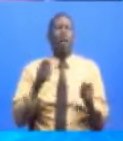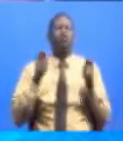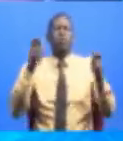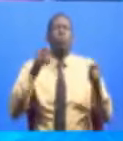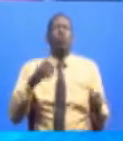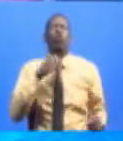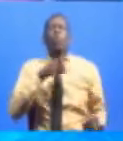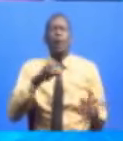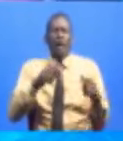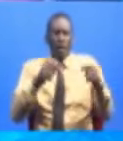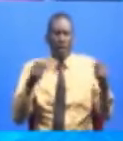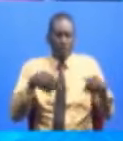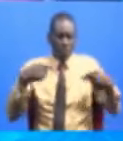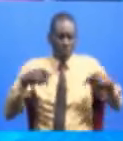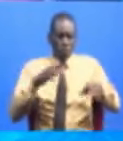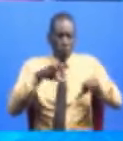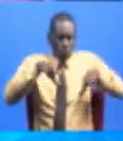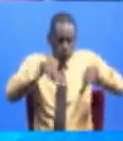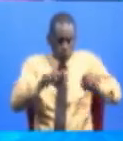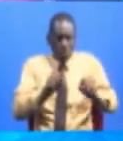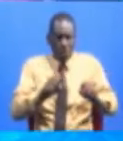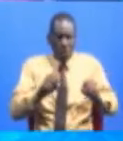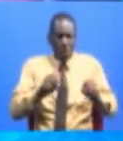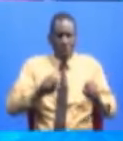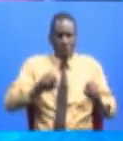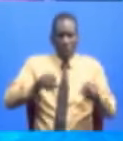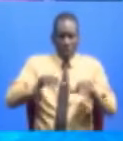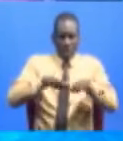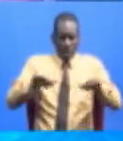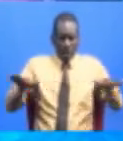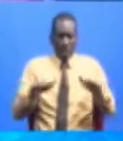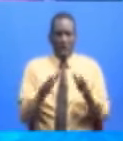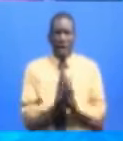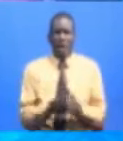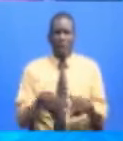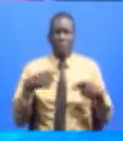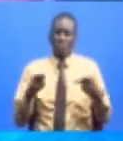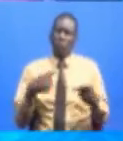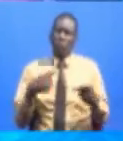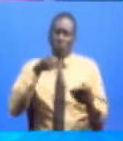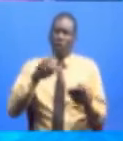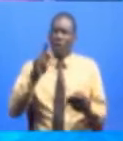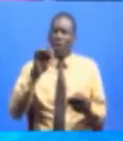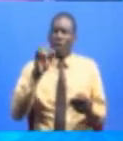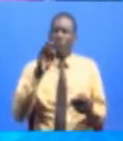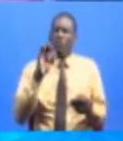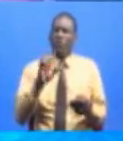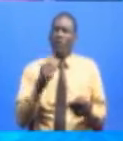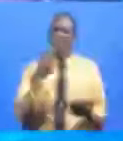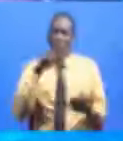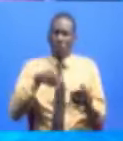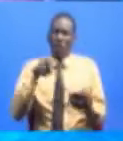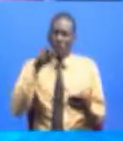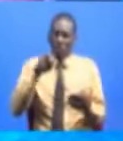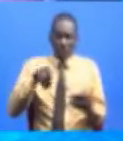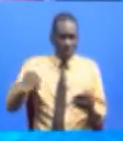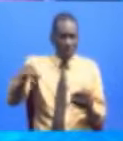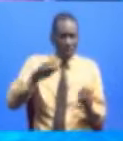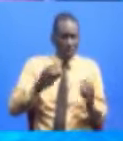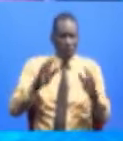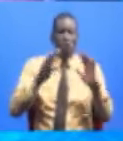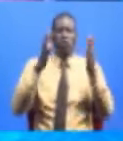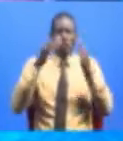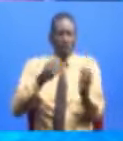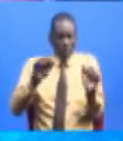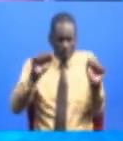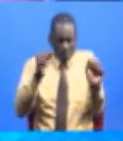forest. However, Kenya Forest Service has denied the claims, saying that part of the forest is reserved for conservation purposes.